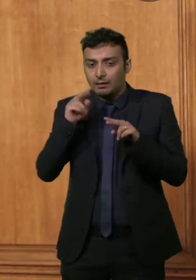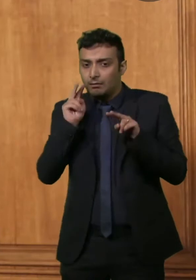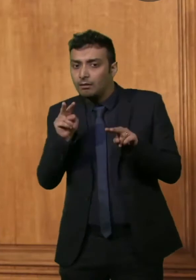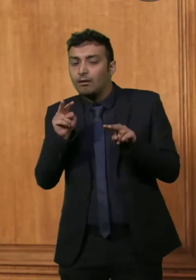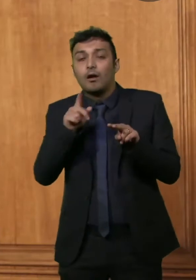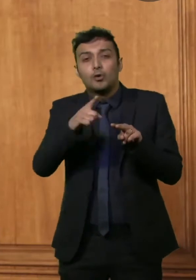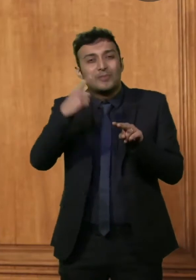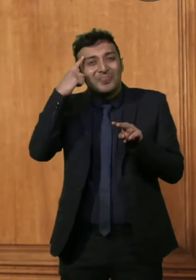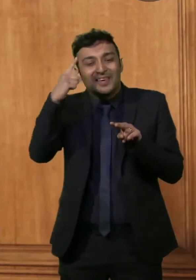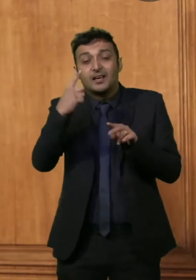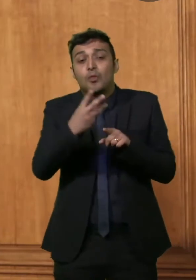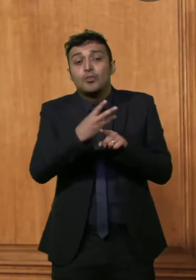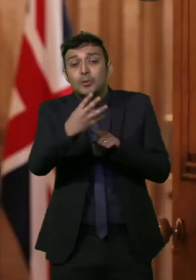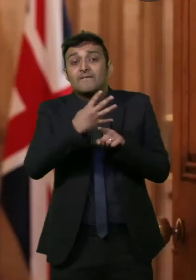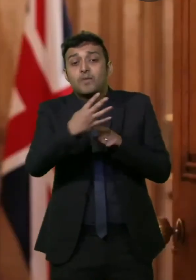1 to 2.